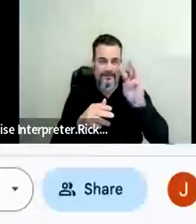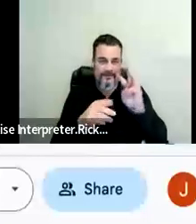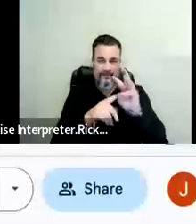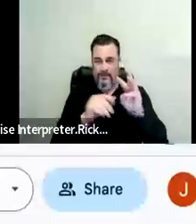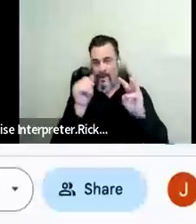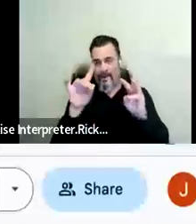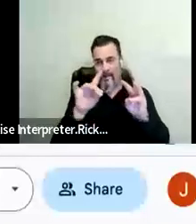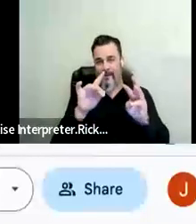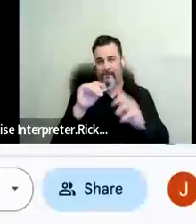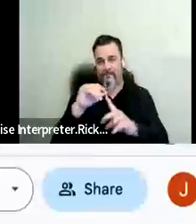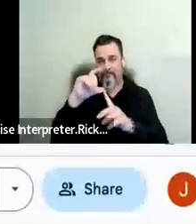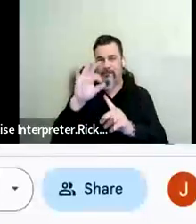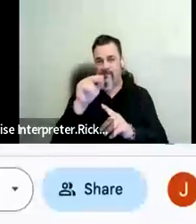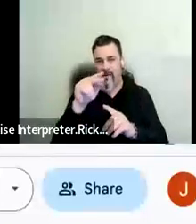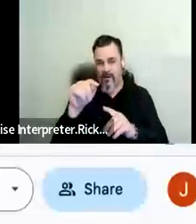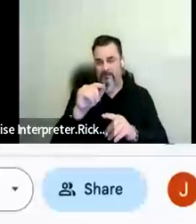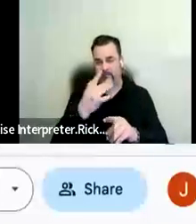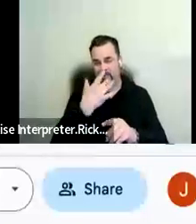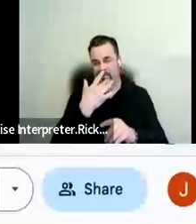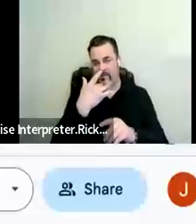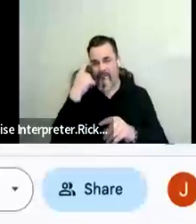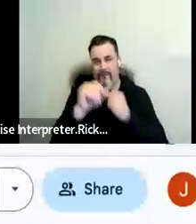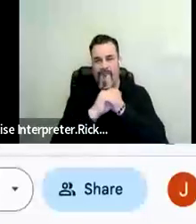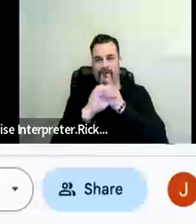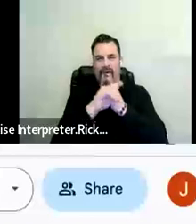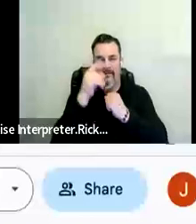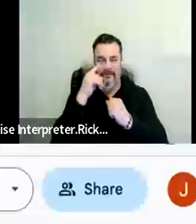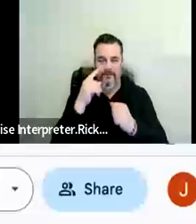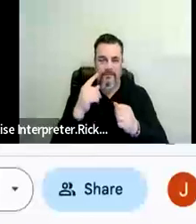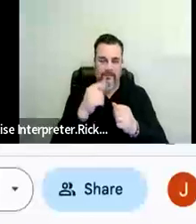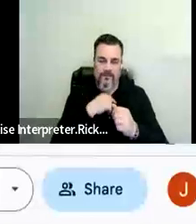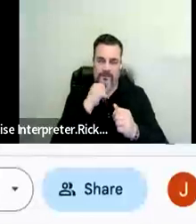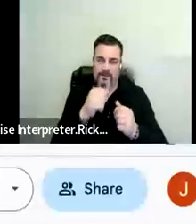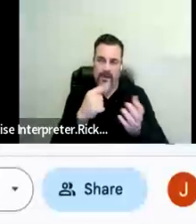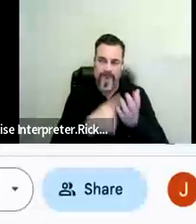is preferred for flyers. We didn't get into